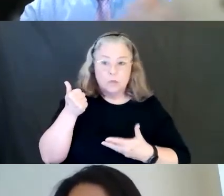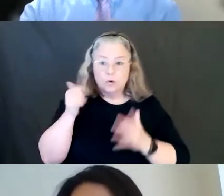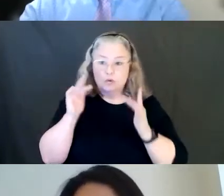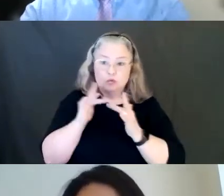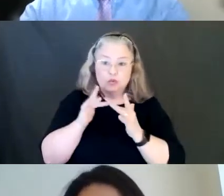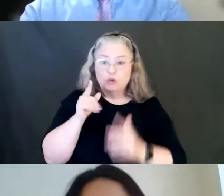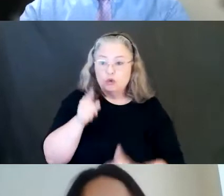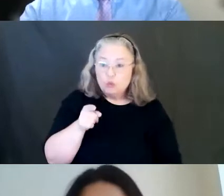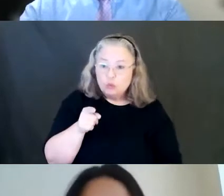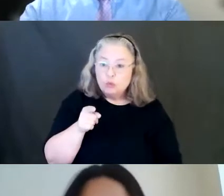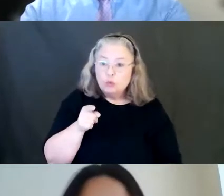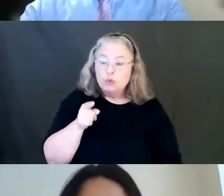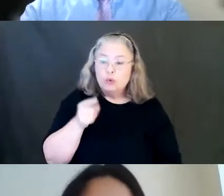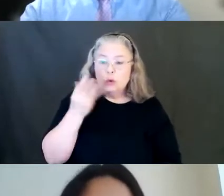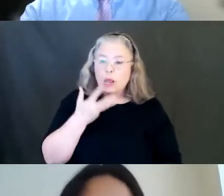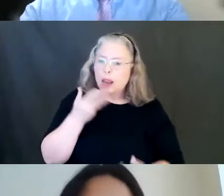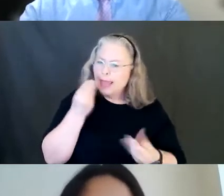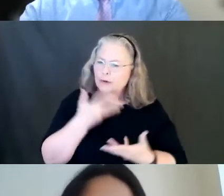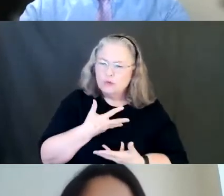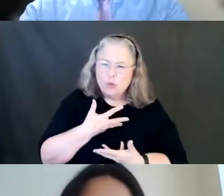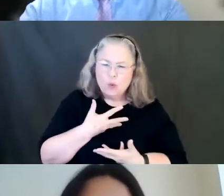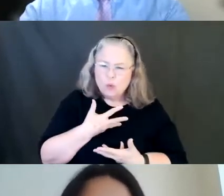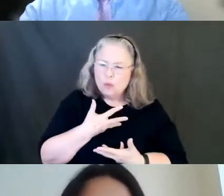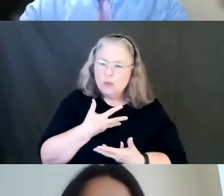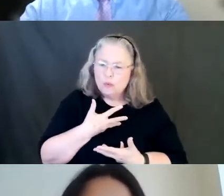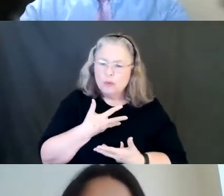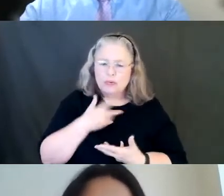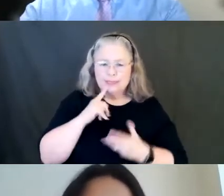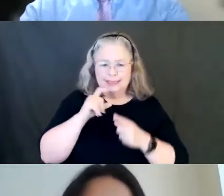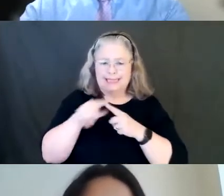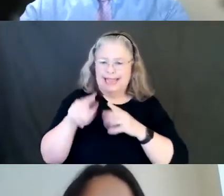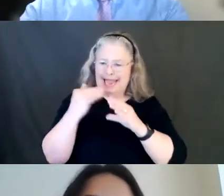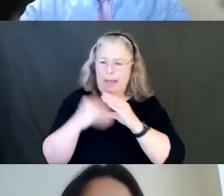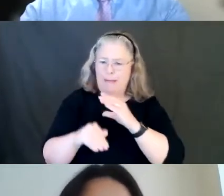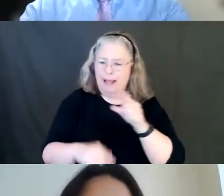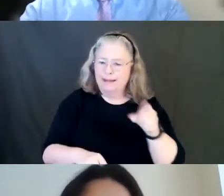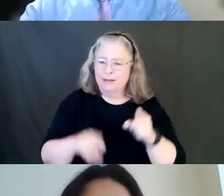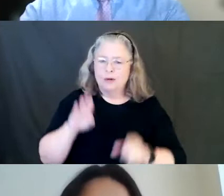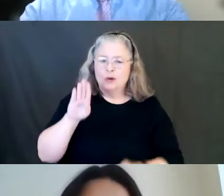you, please let us know. And you can send us an email to